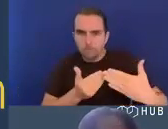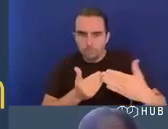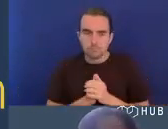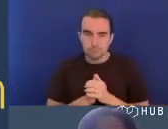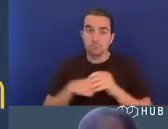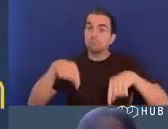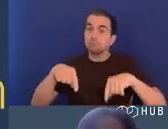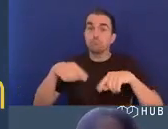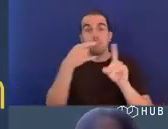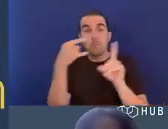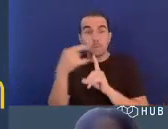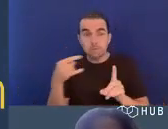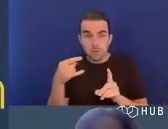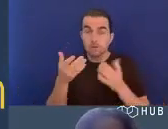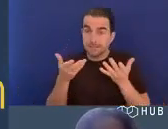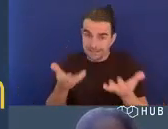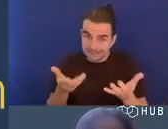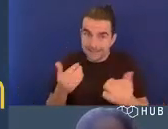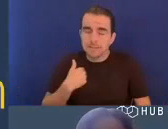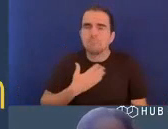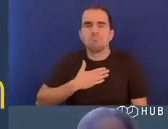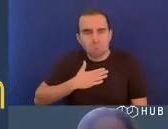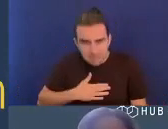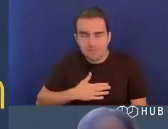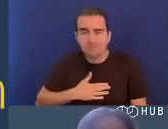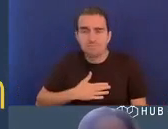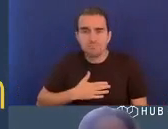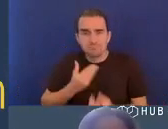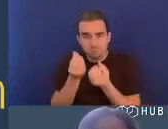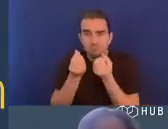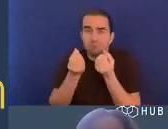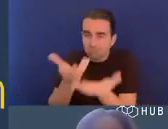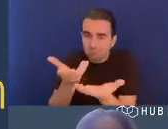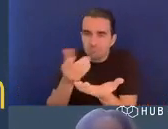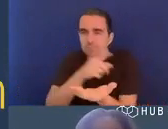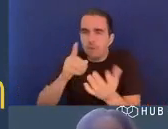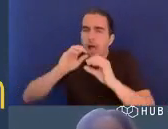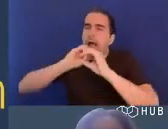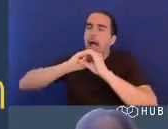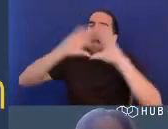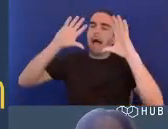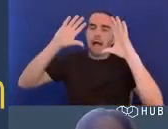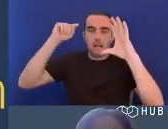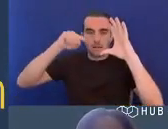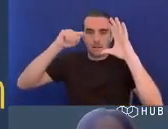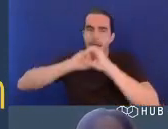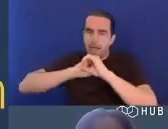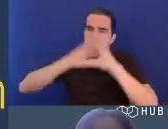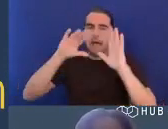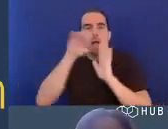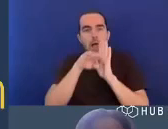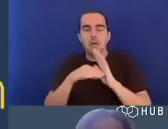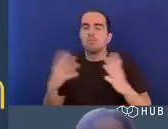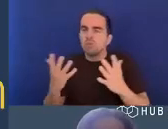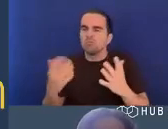of what we are discussing around complaints and feedback mechanism, which includes, next slide please,